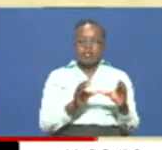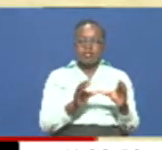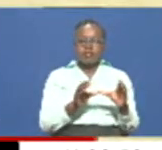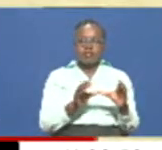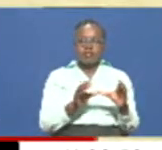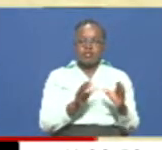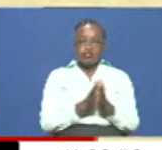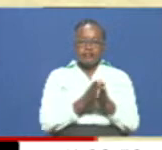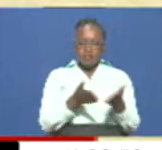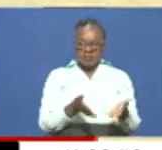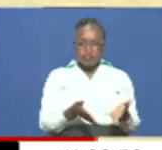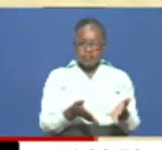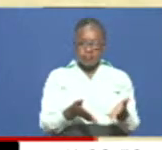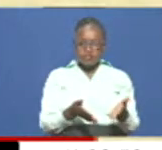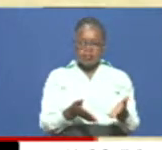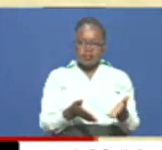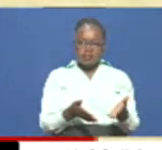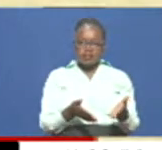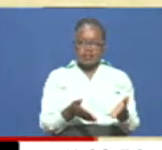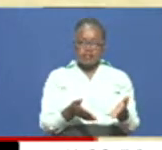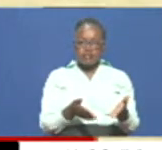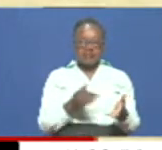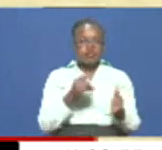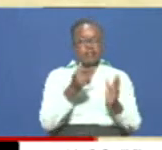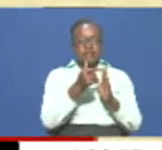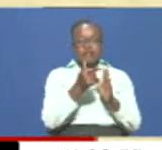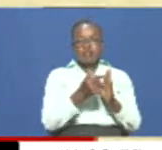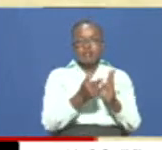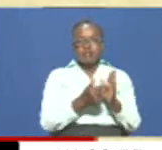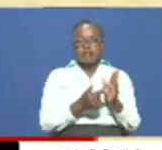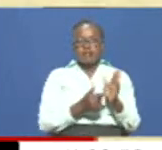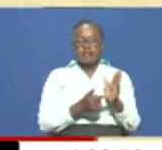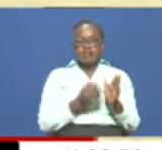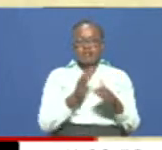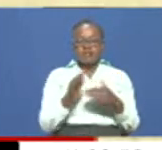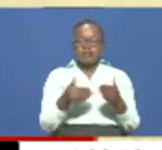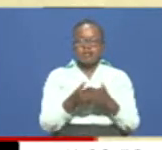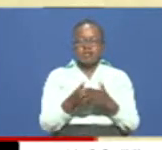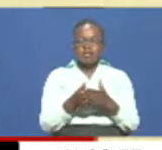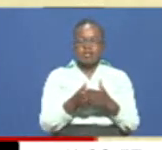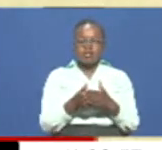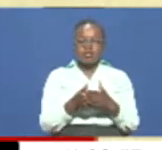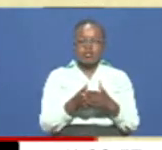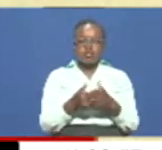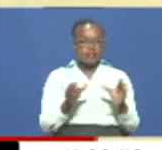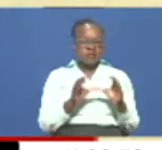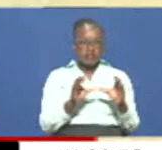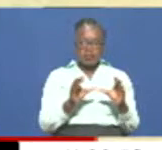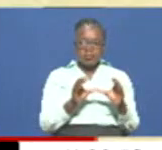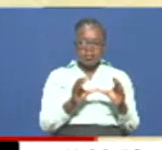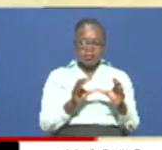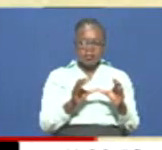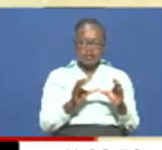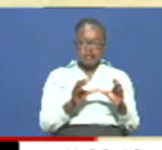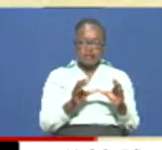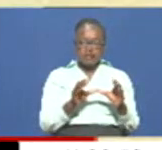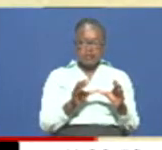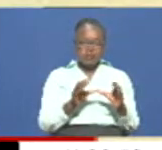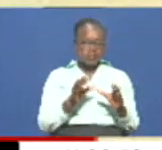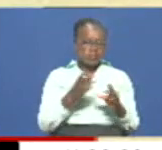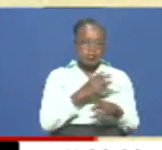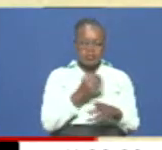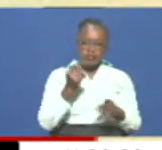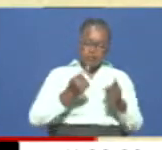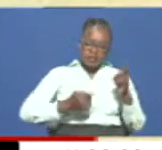are here and we want to analyze all the coaches and the athlete to